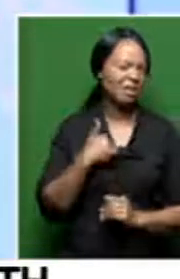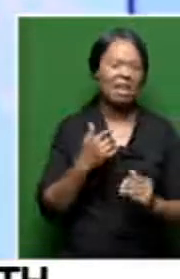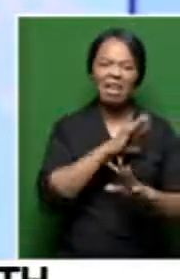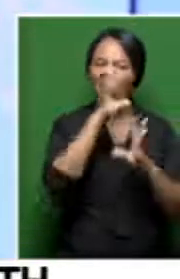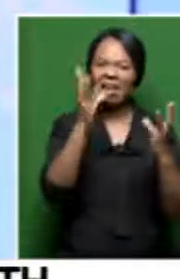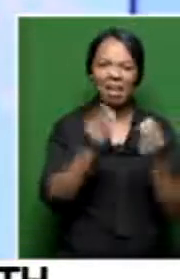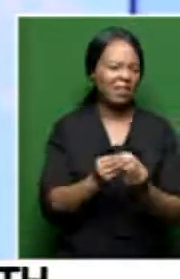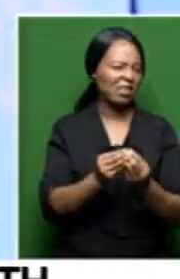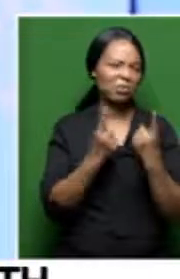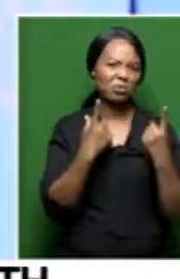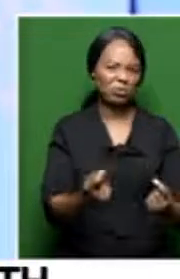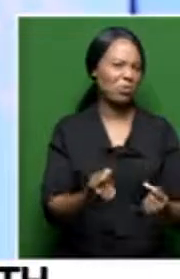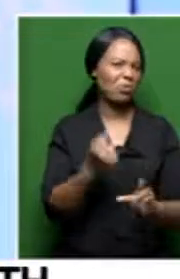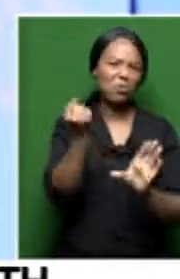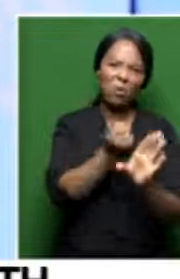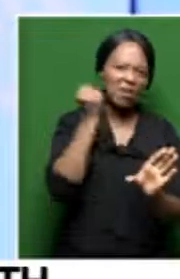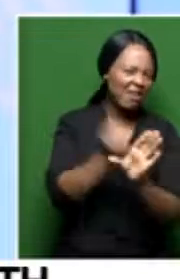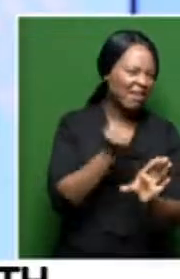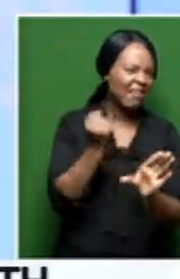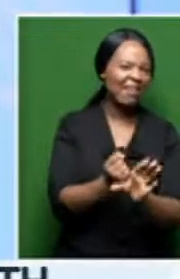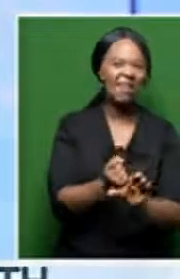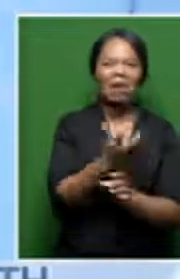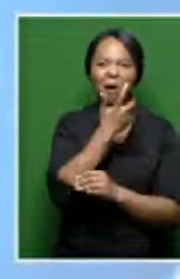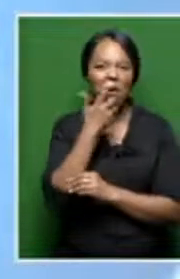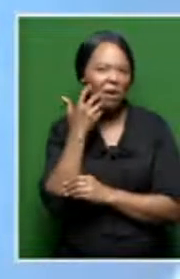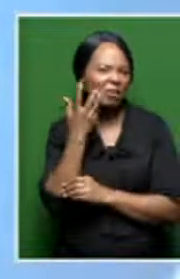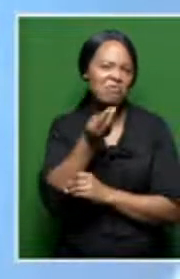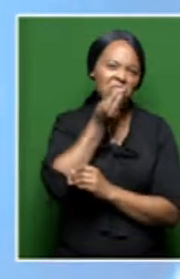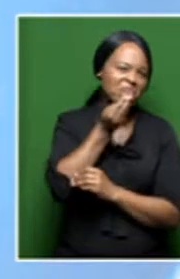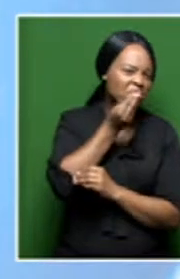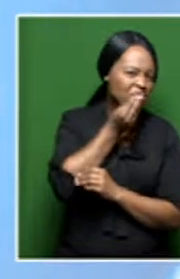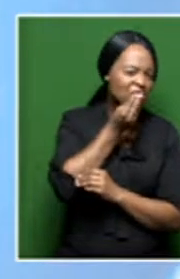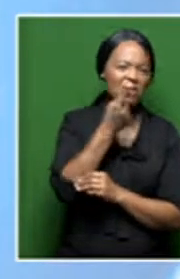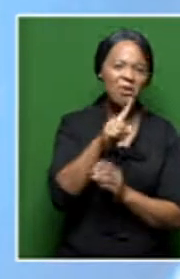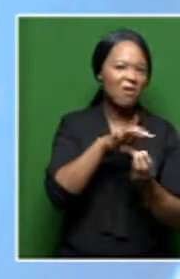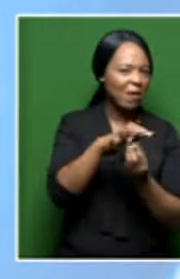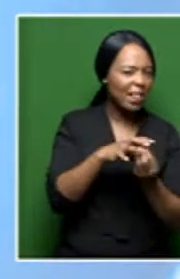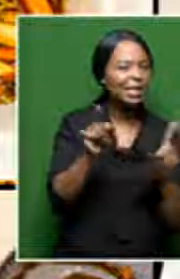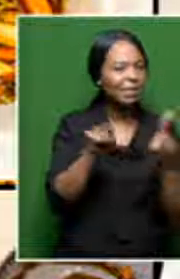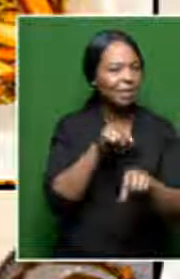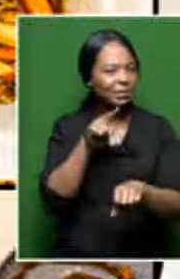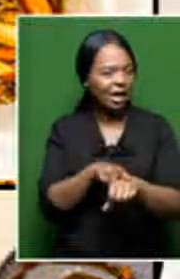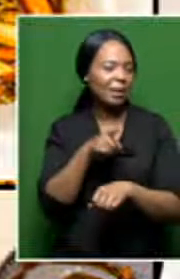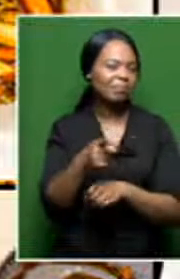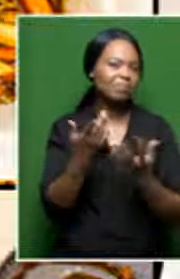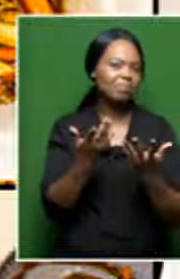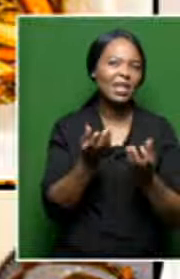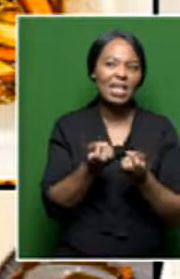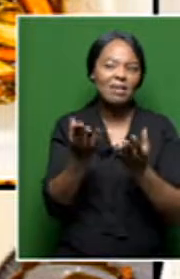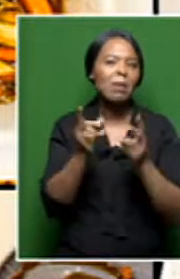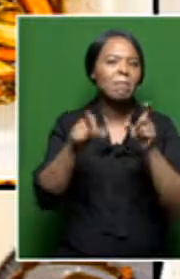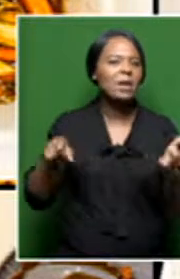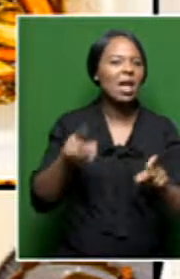So for me, it's about cooking, nice, hearty food for the family. But at the same time, it's about giving people an